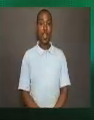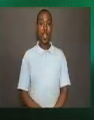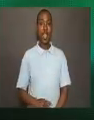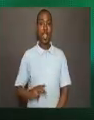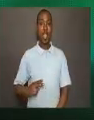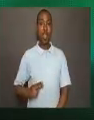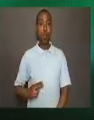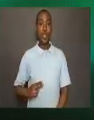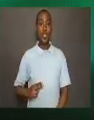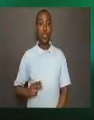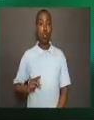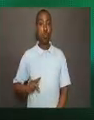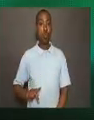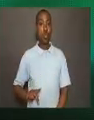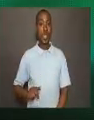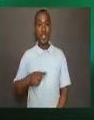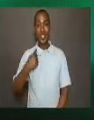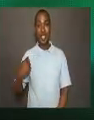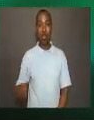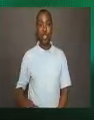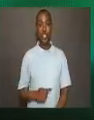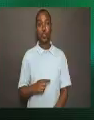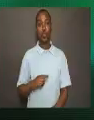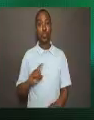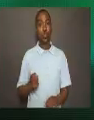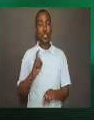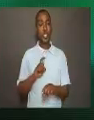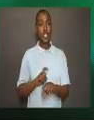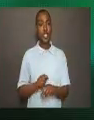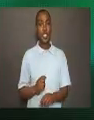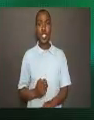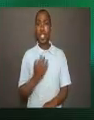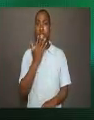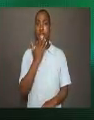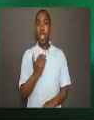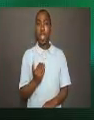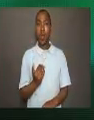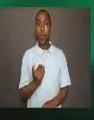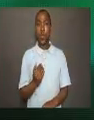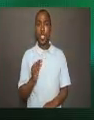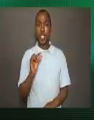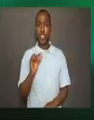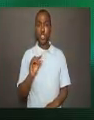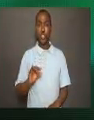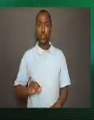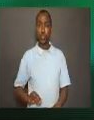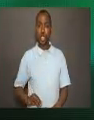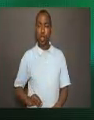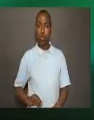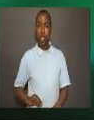Hepatic portal circulation occurs when blood from the small